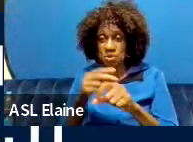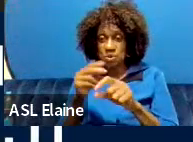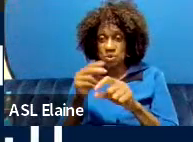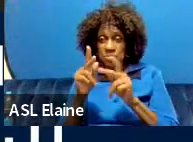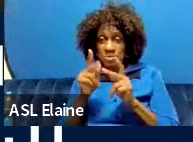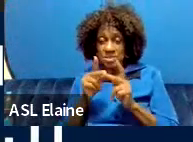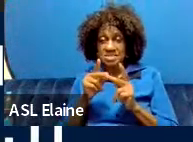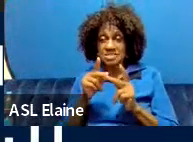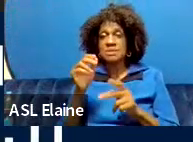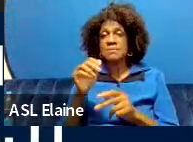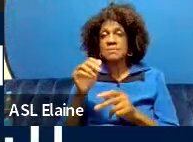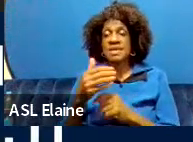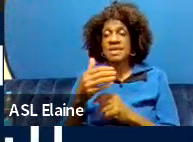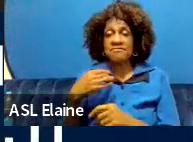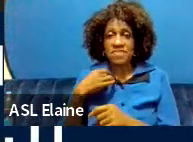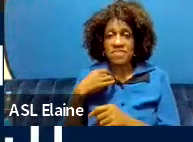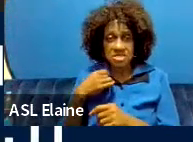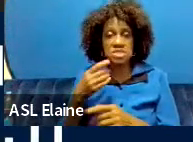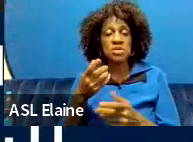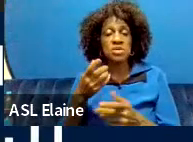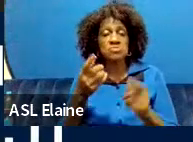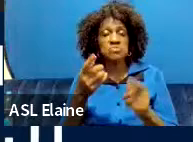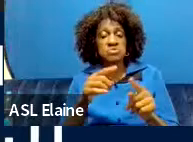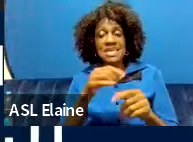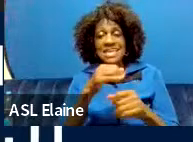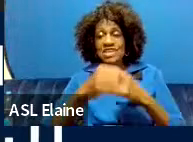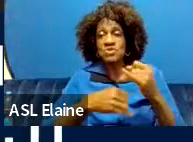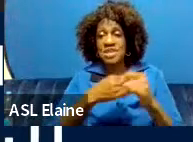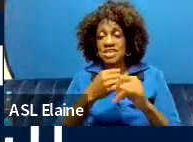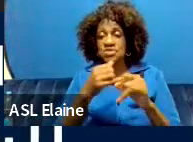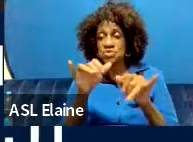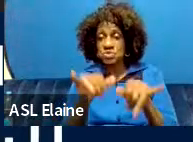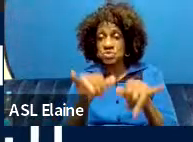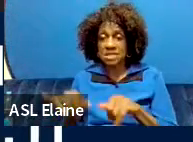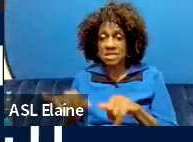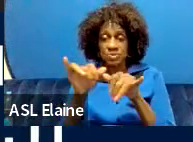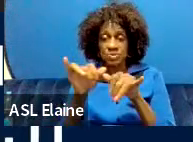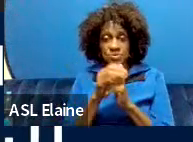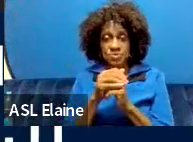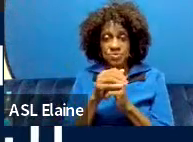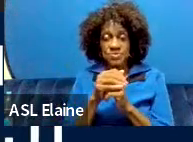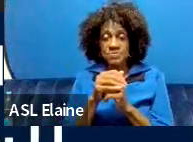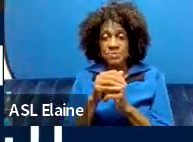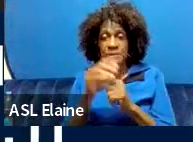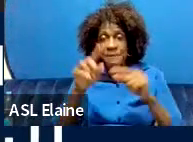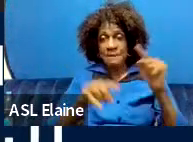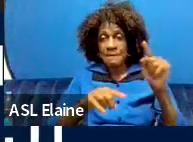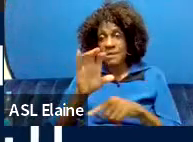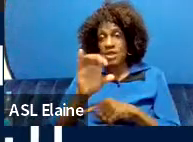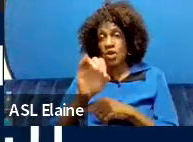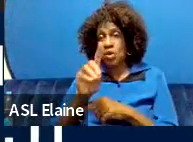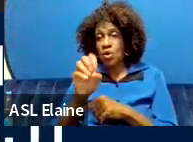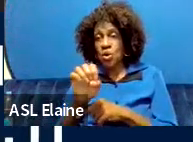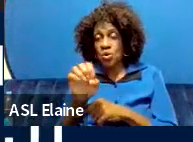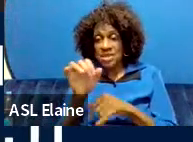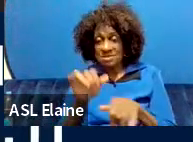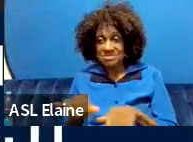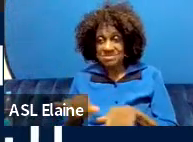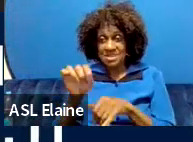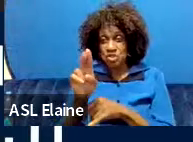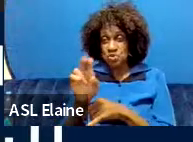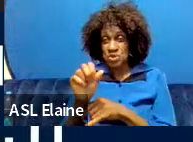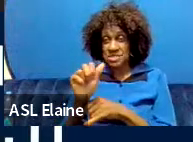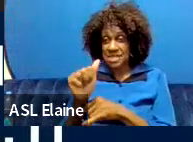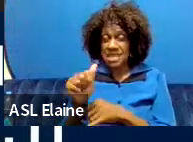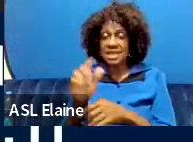develops voluntary, consensus-basis international standards. Various code and standards in the US,